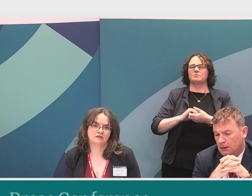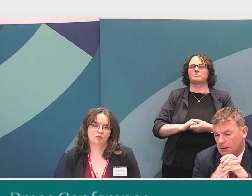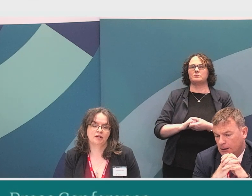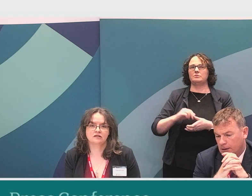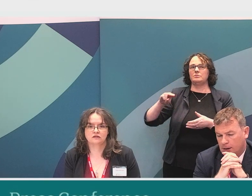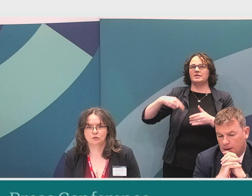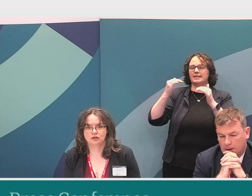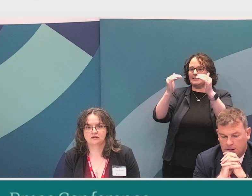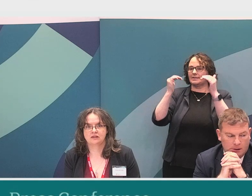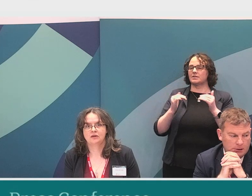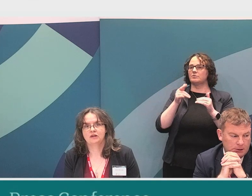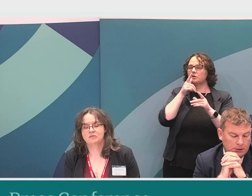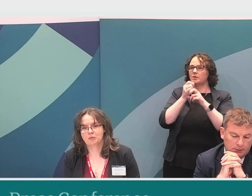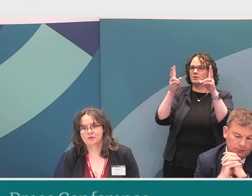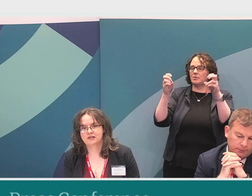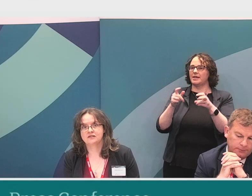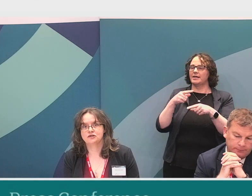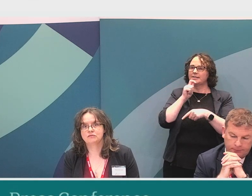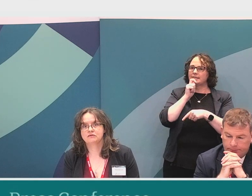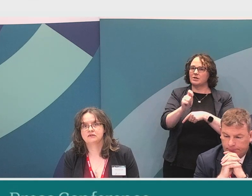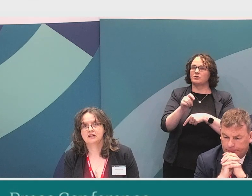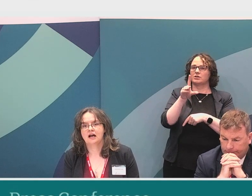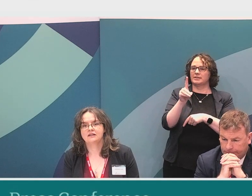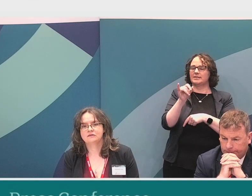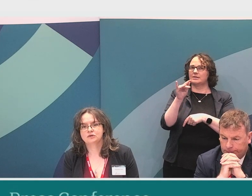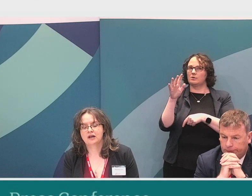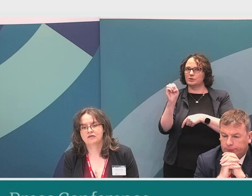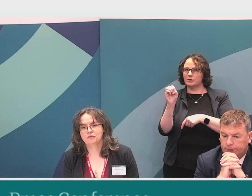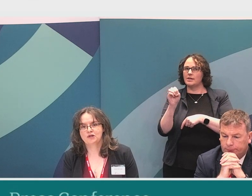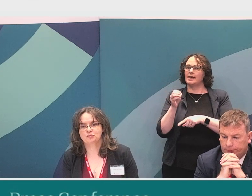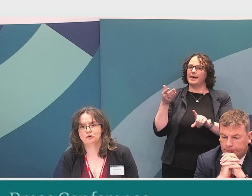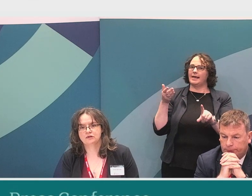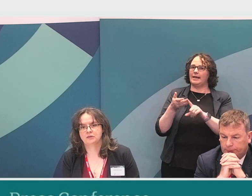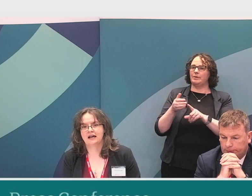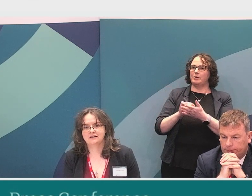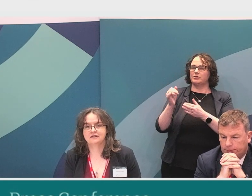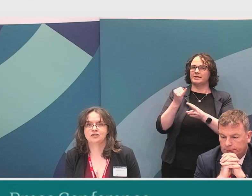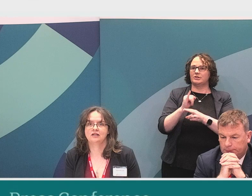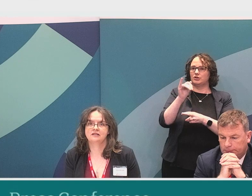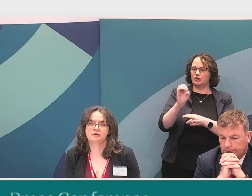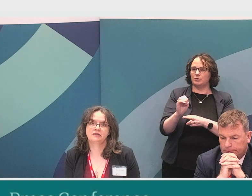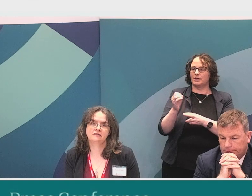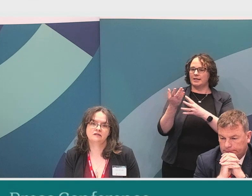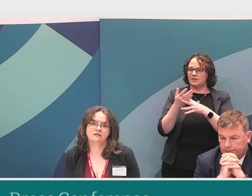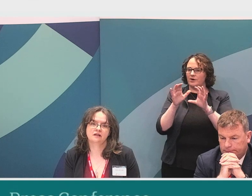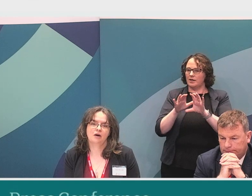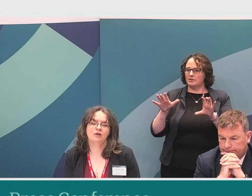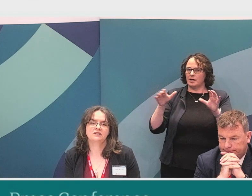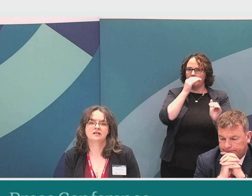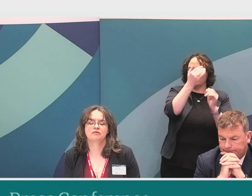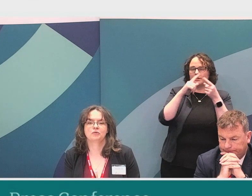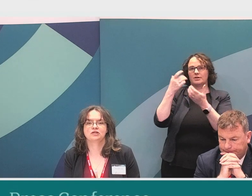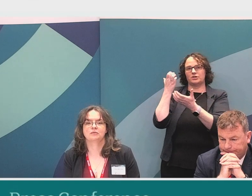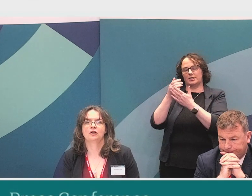this will be on disclosure. We aim to publish that in June, and this will have information broken down by adult and child experiences, and will